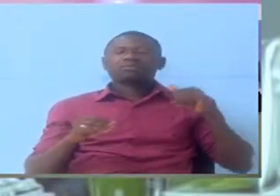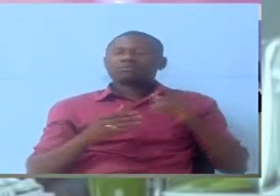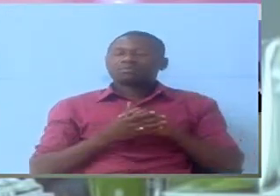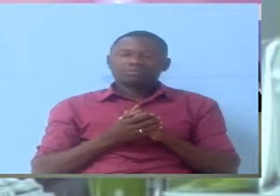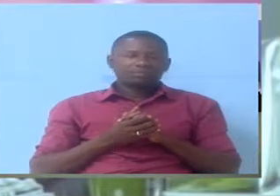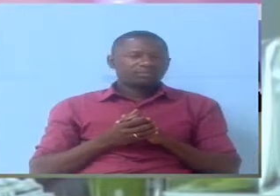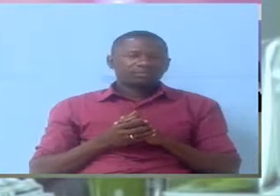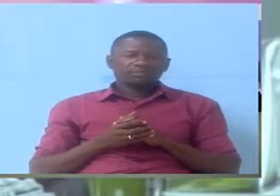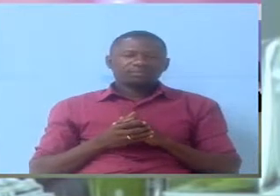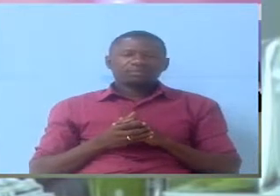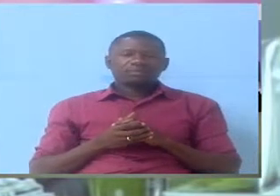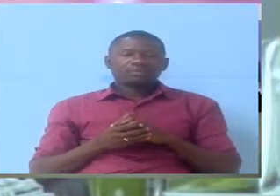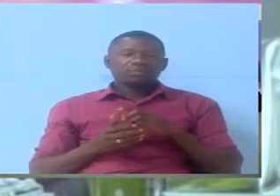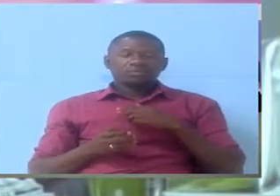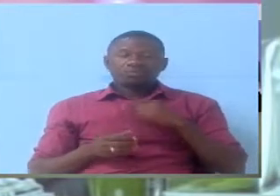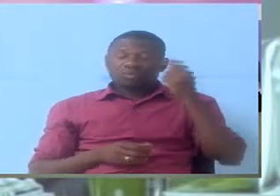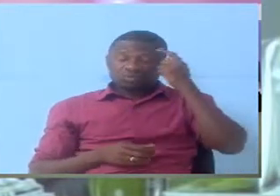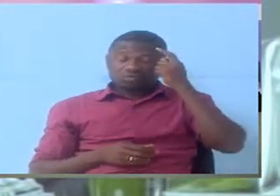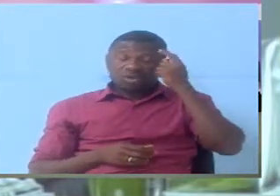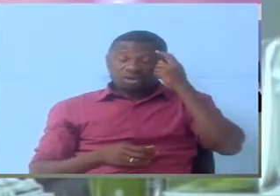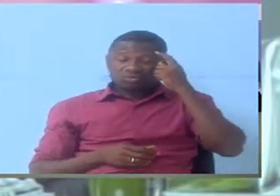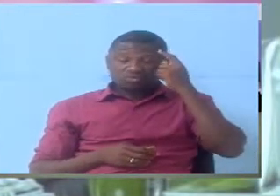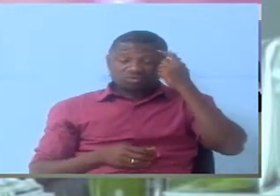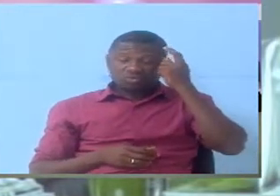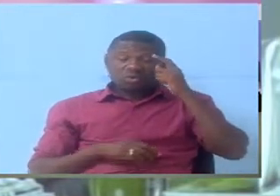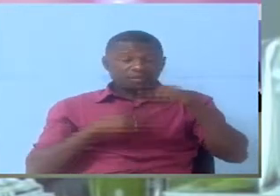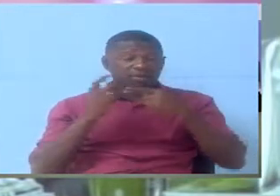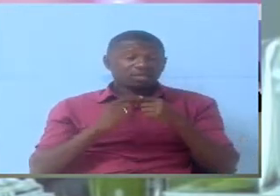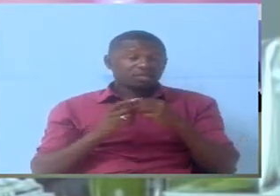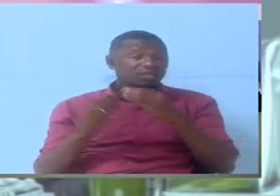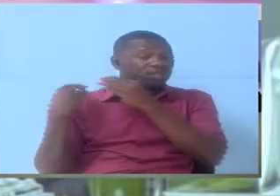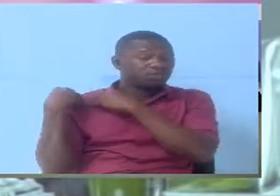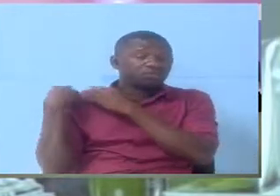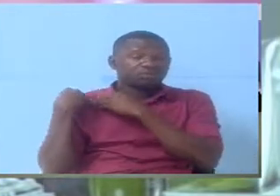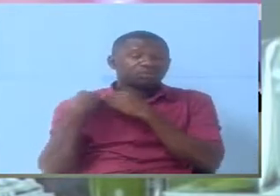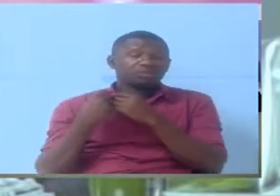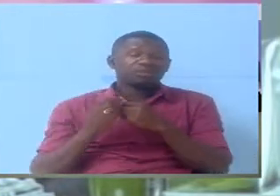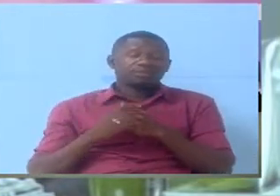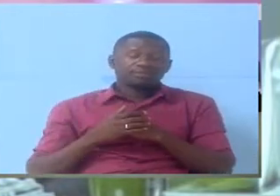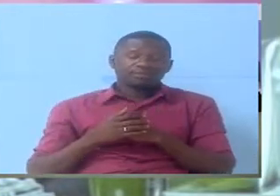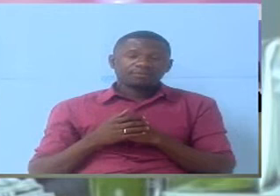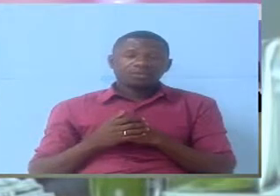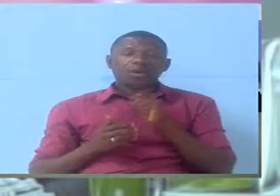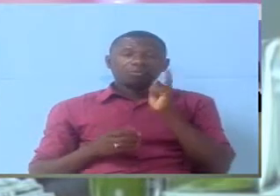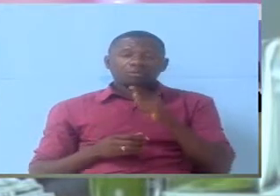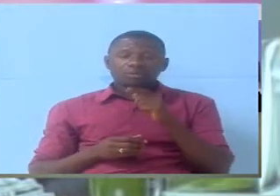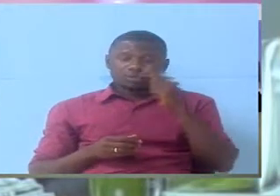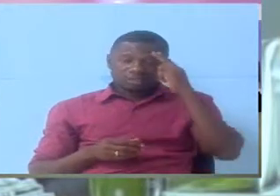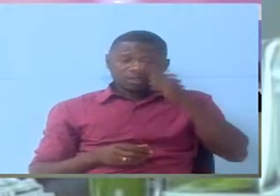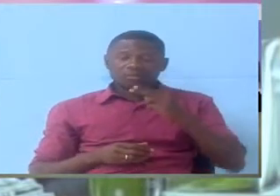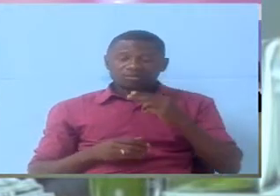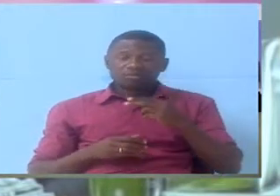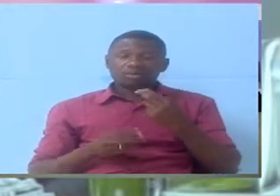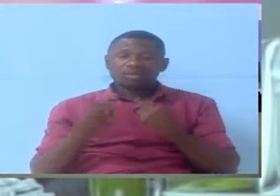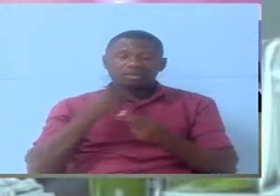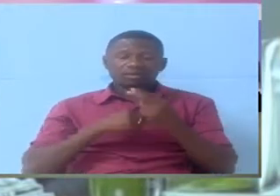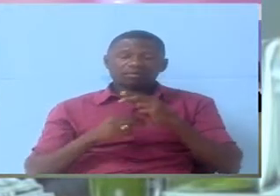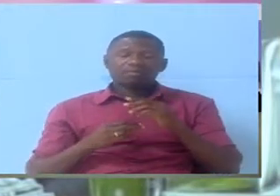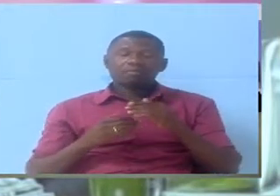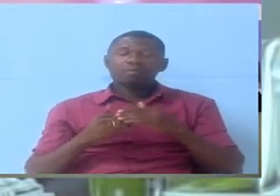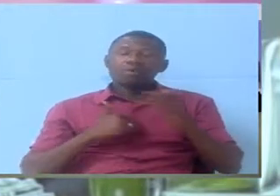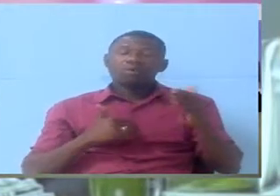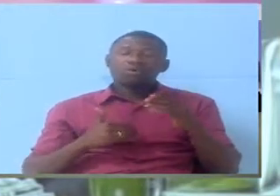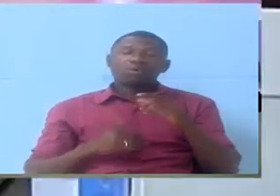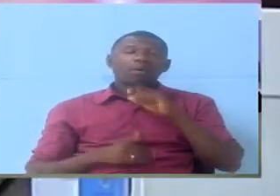that mandate. Man hakilum fanal hakilo be odinkira kanne. But thank you again very much indeed, Mr. Jallow, for